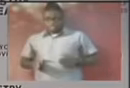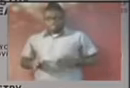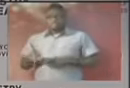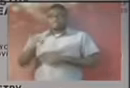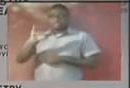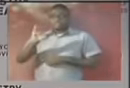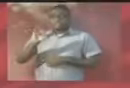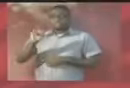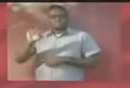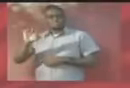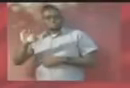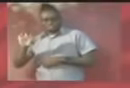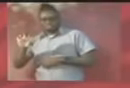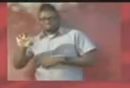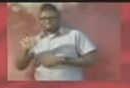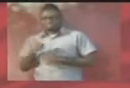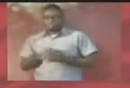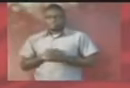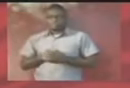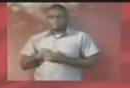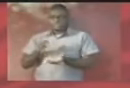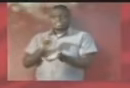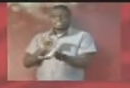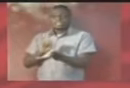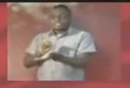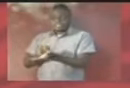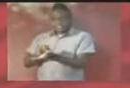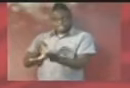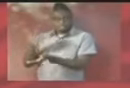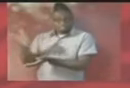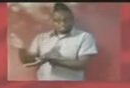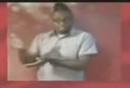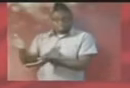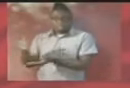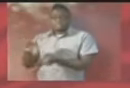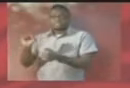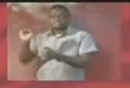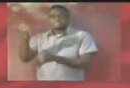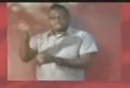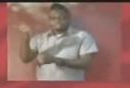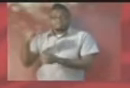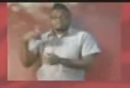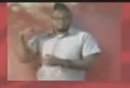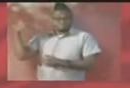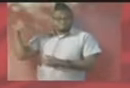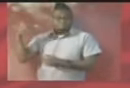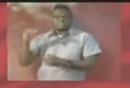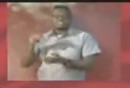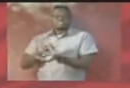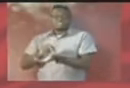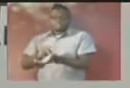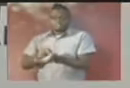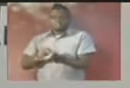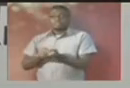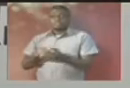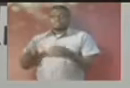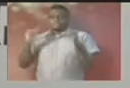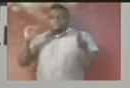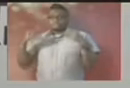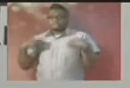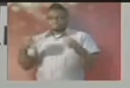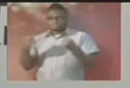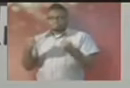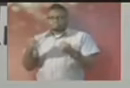Sciences, and Nurse Penny Ramlagan, Senior District Health Visitor. I am Al Alexander,